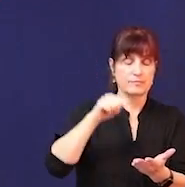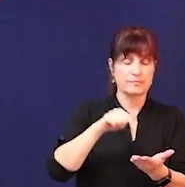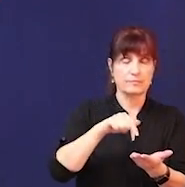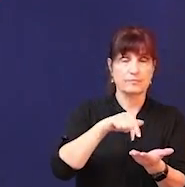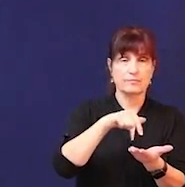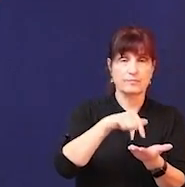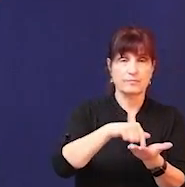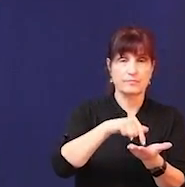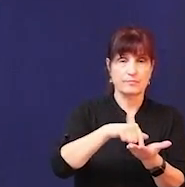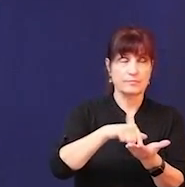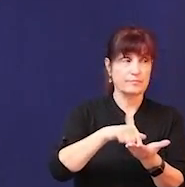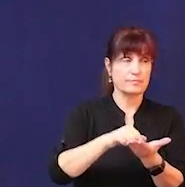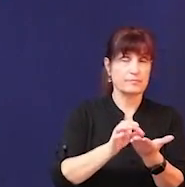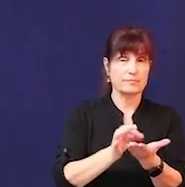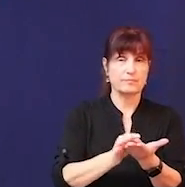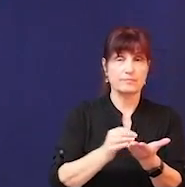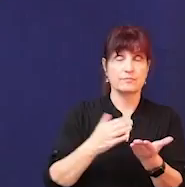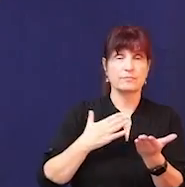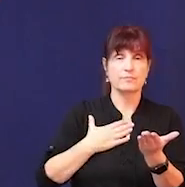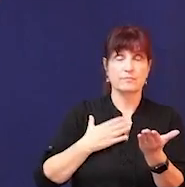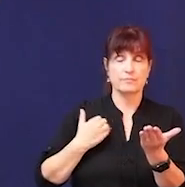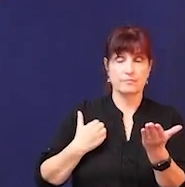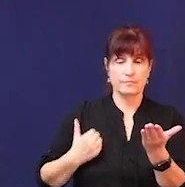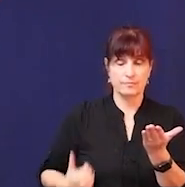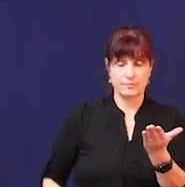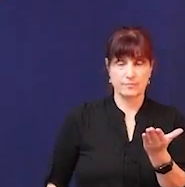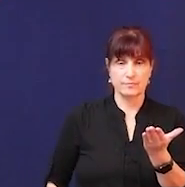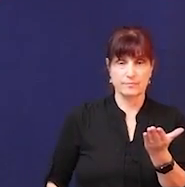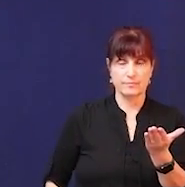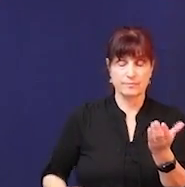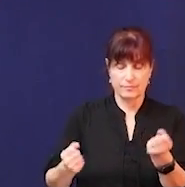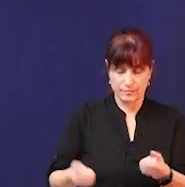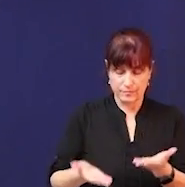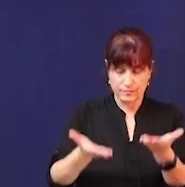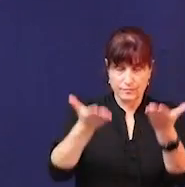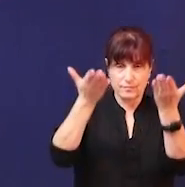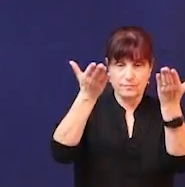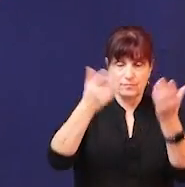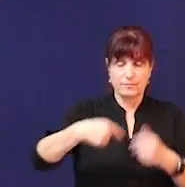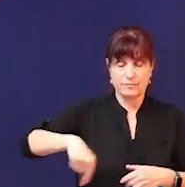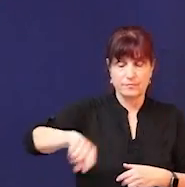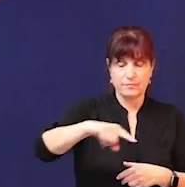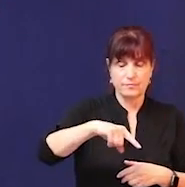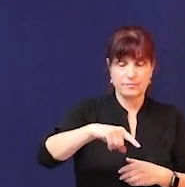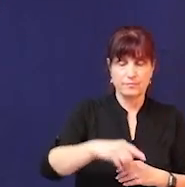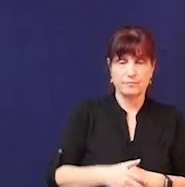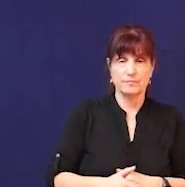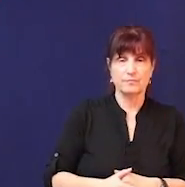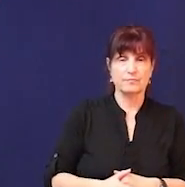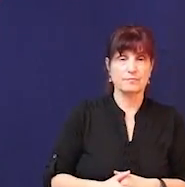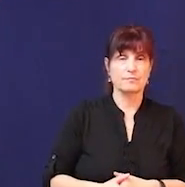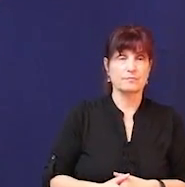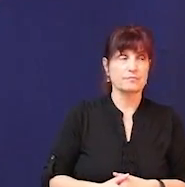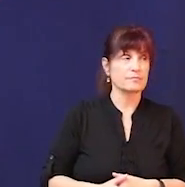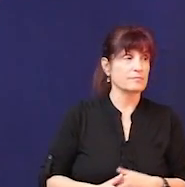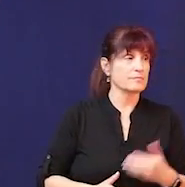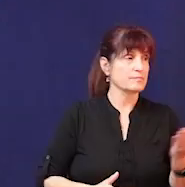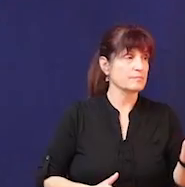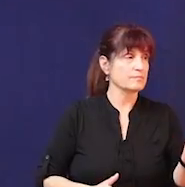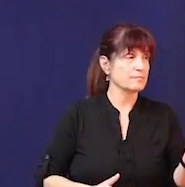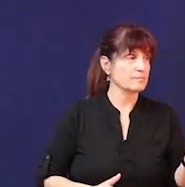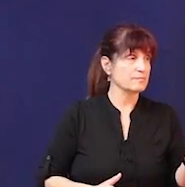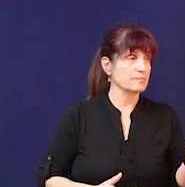and eat of it. For this is my body, which will be given up for